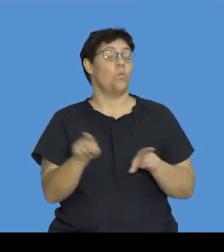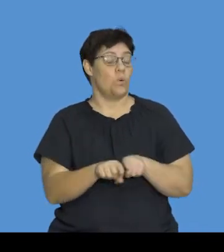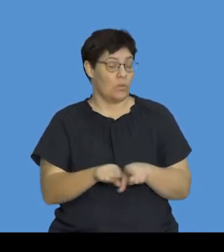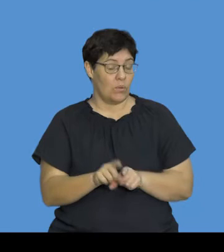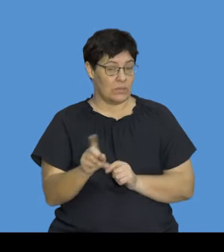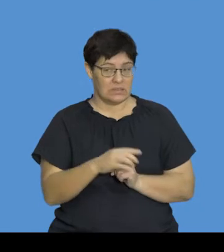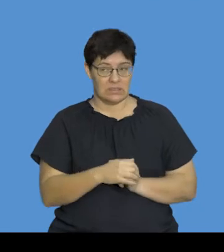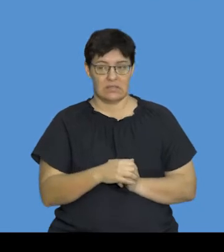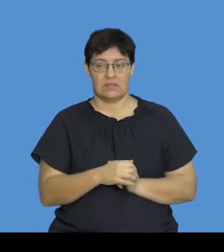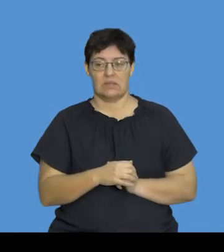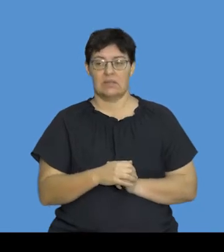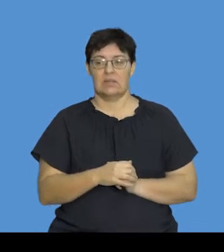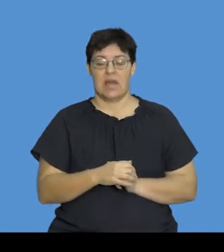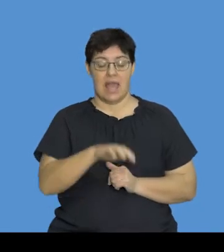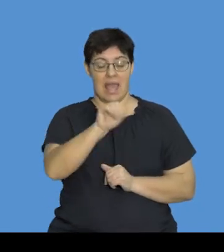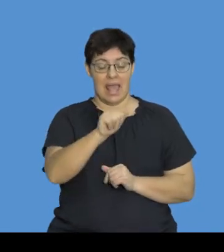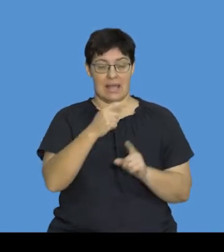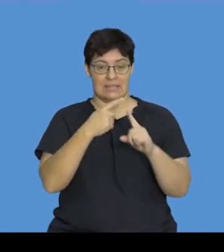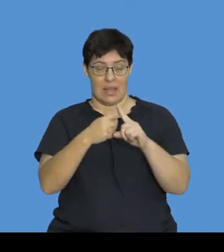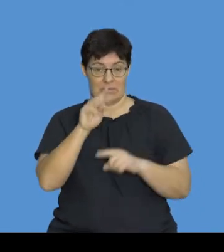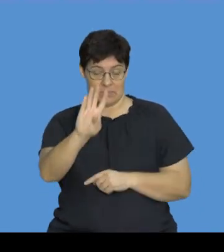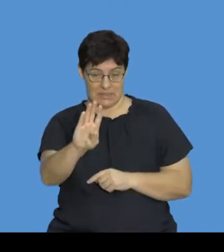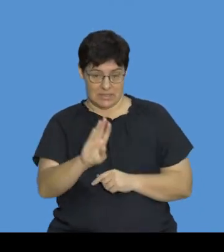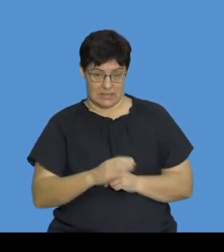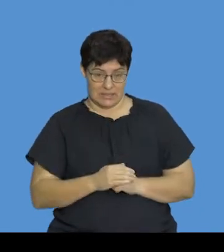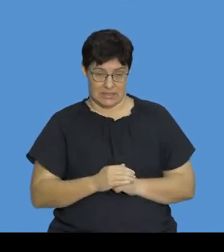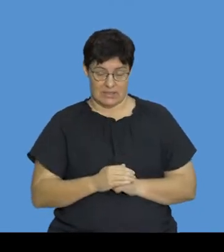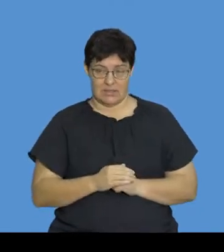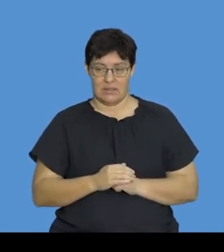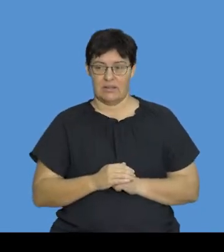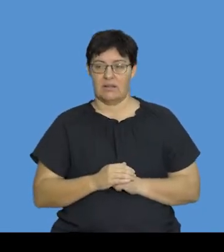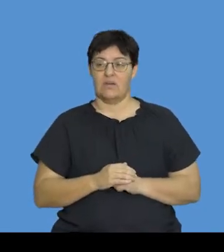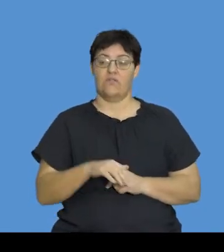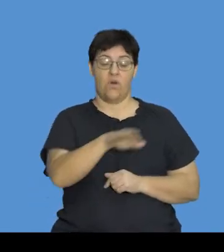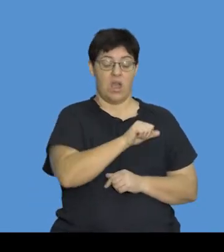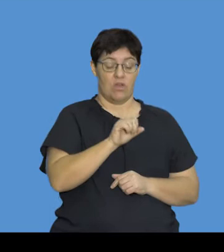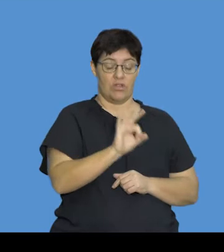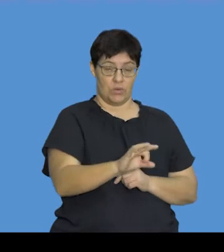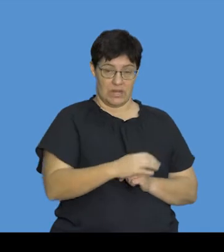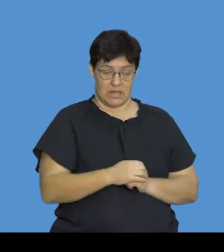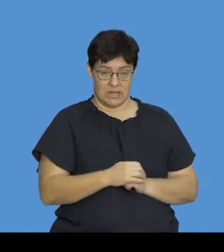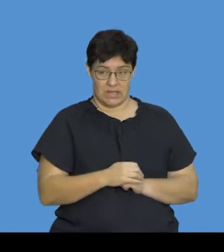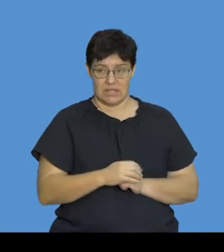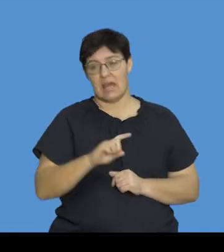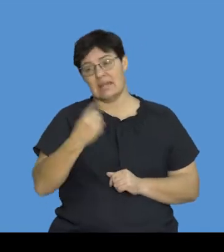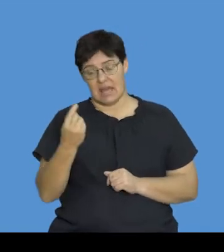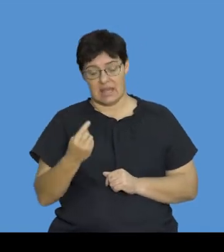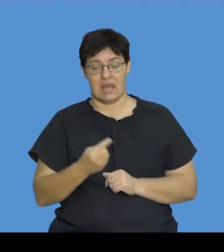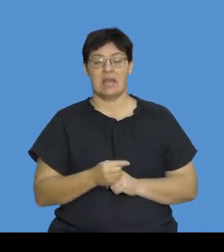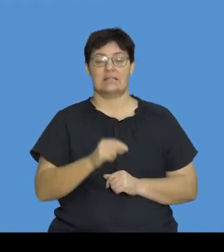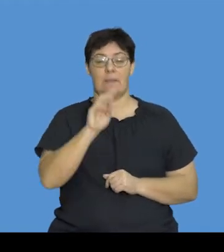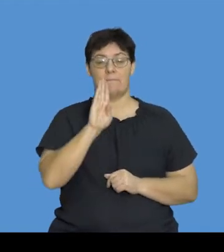to a multiplied by b. And for area 3, which is another square, will